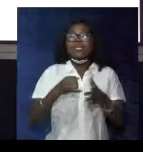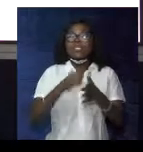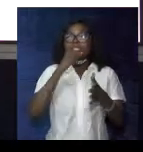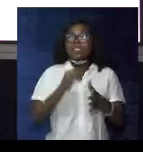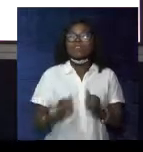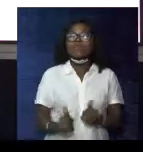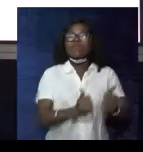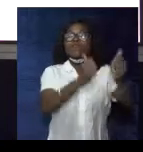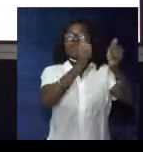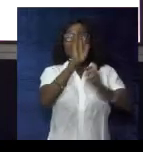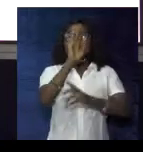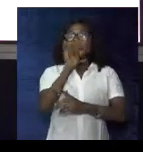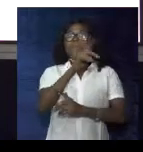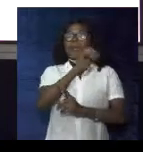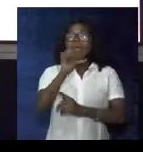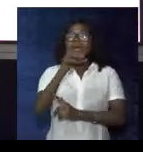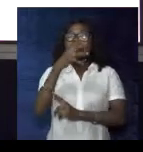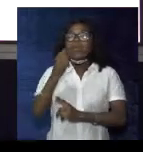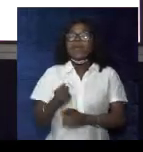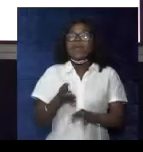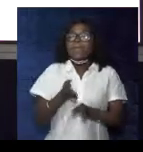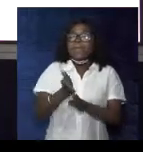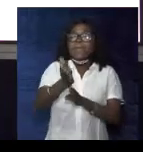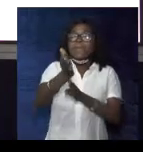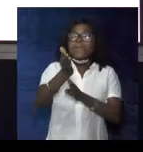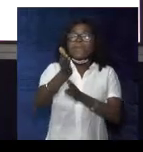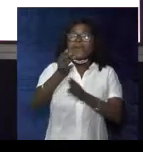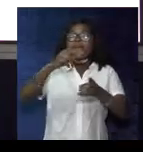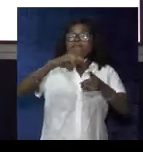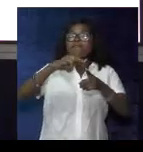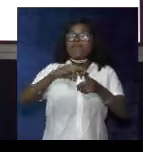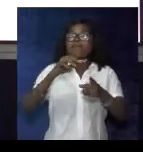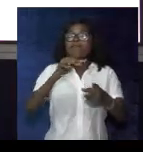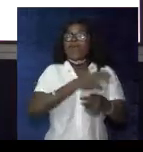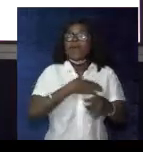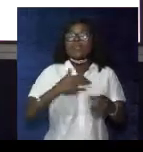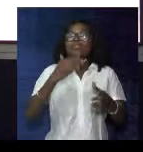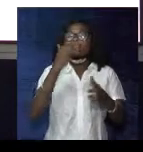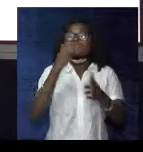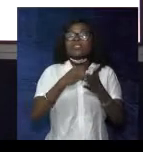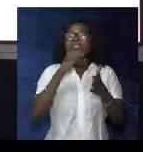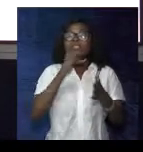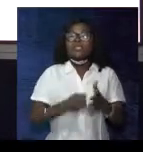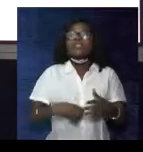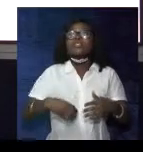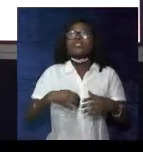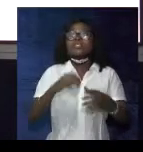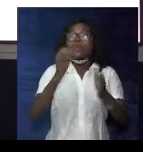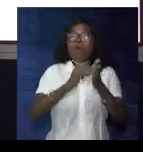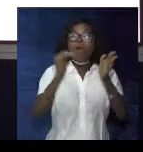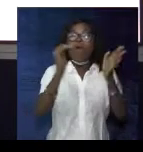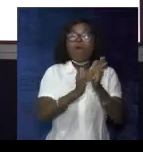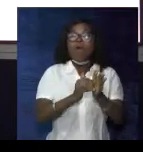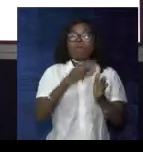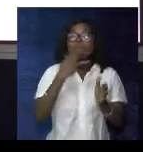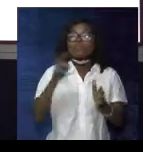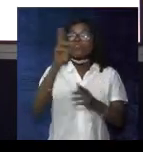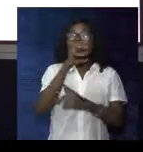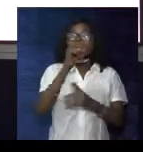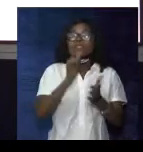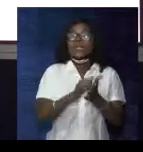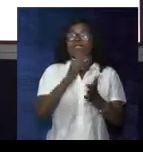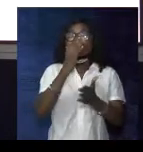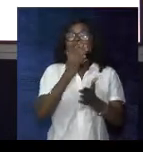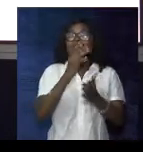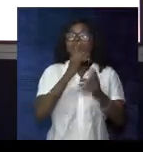followed by a main verb, and it is often used to say that something is essential or